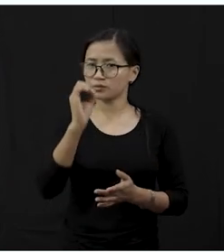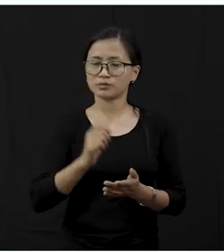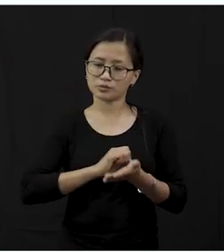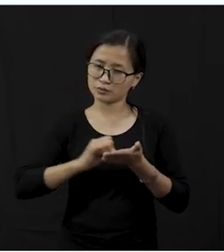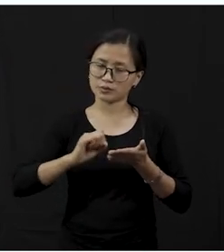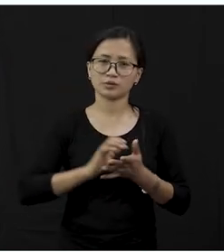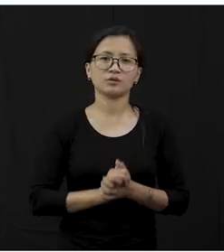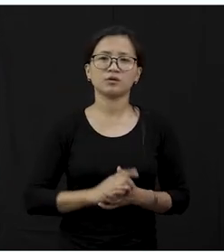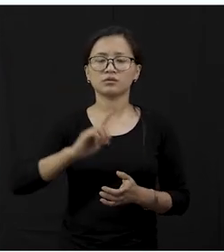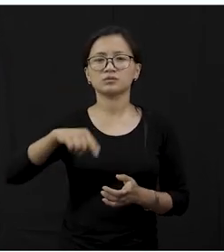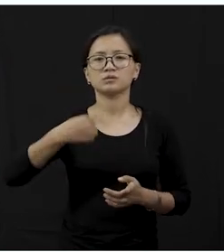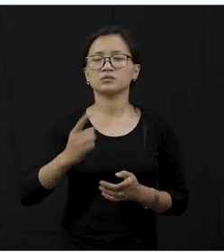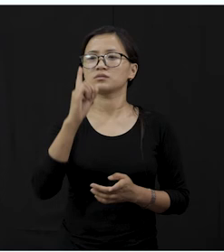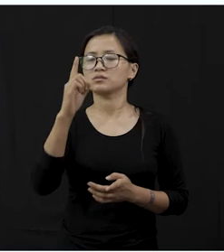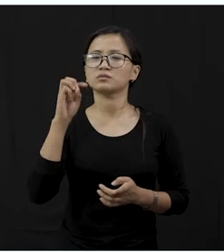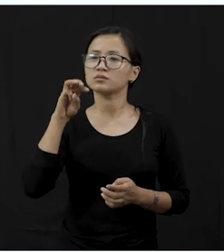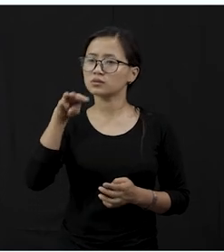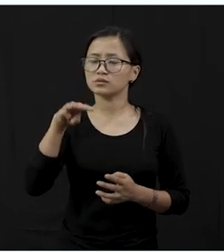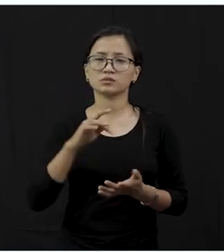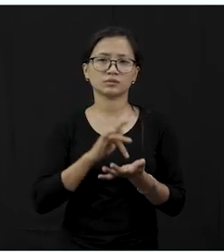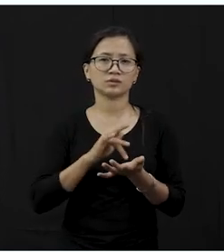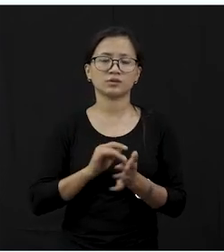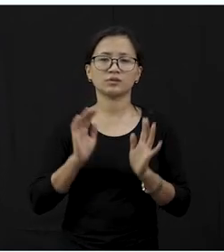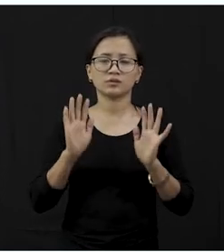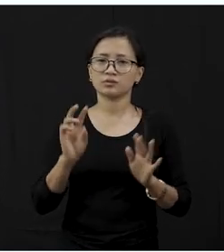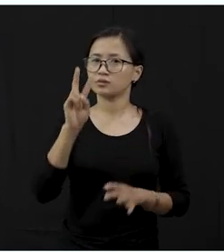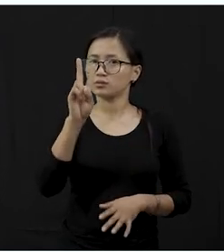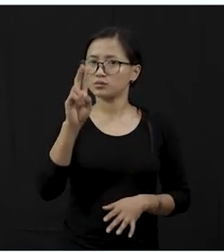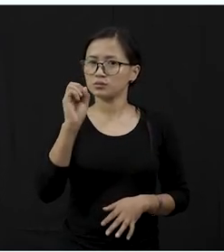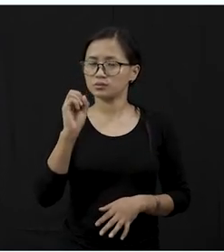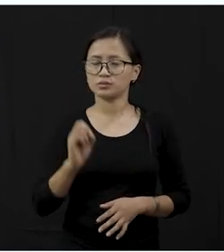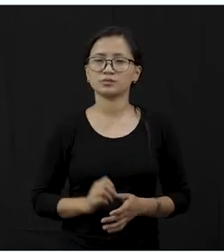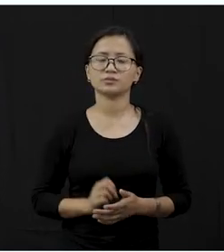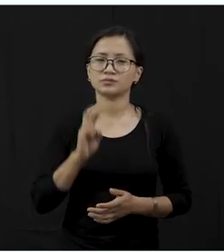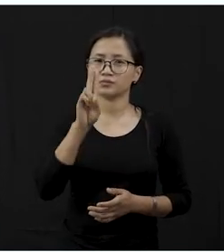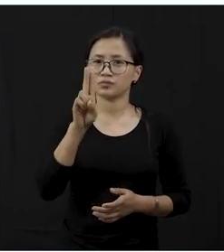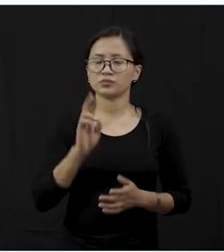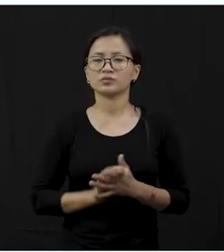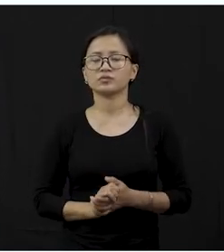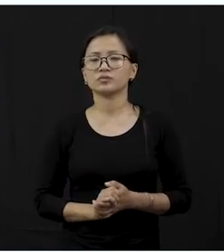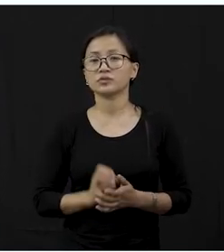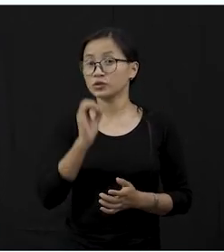place. Then comes thousand. In thousands place, you have two bits. So you will write